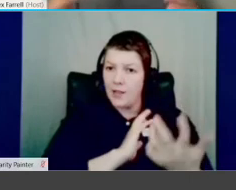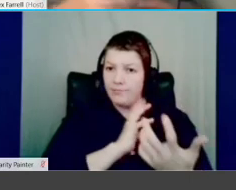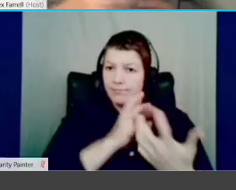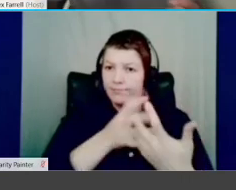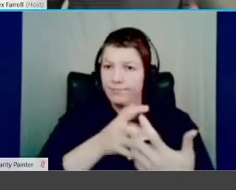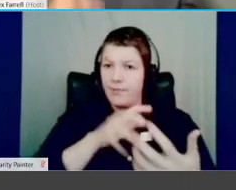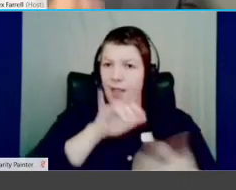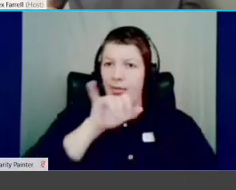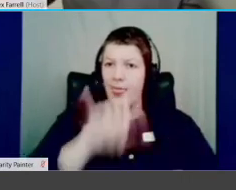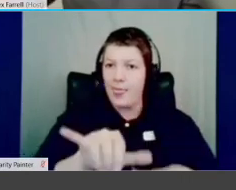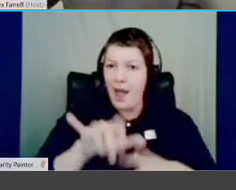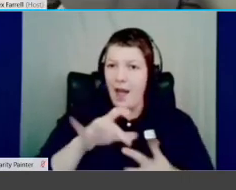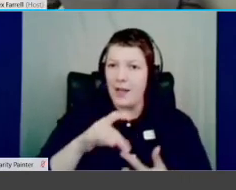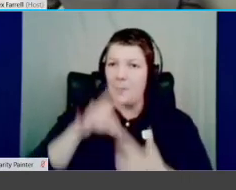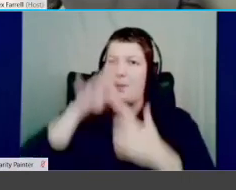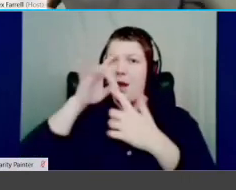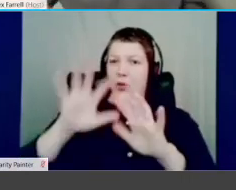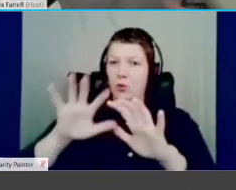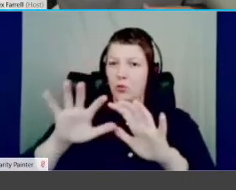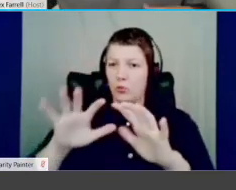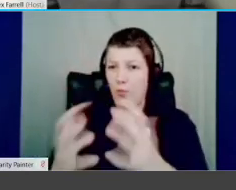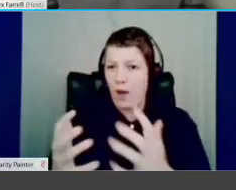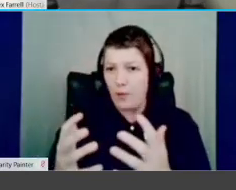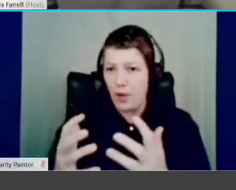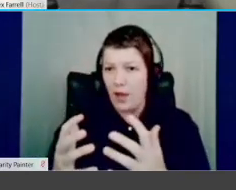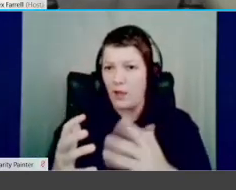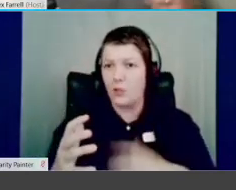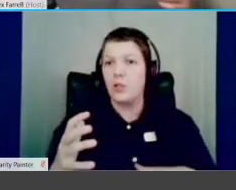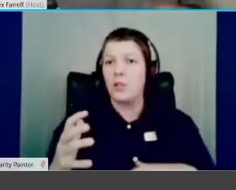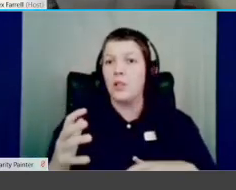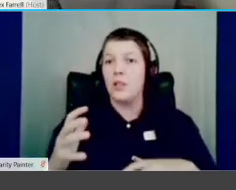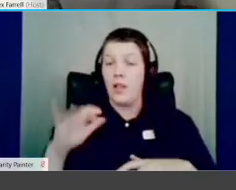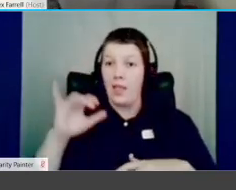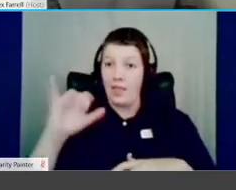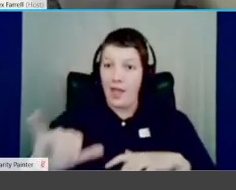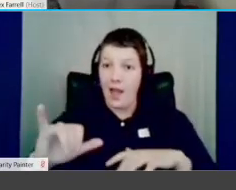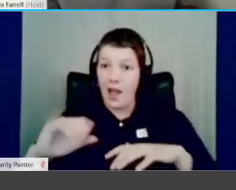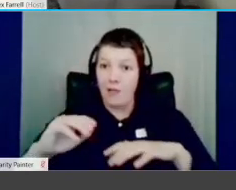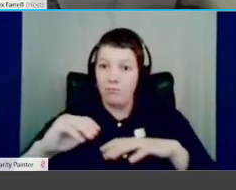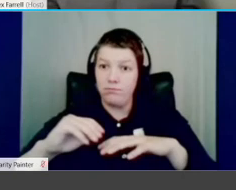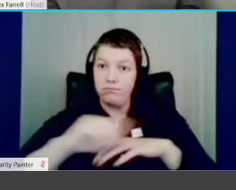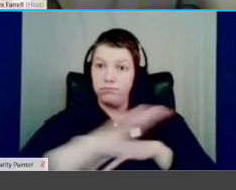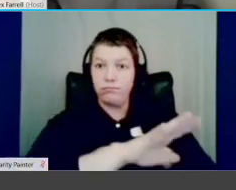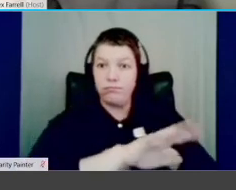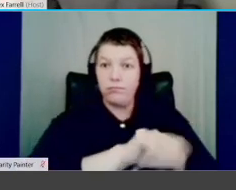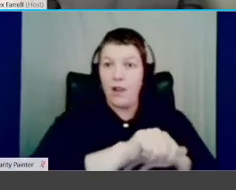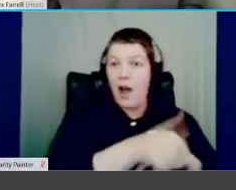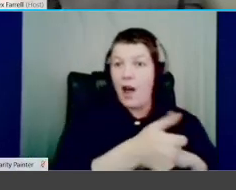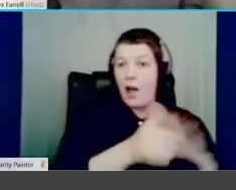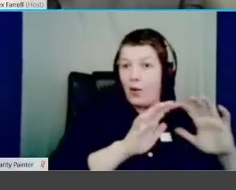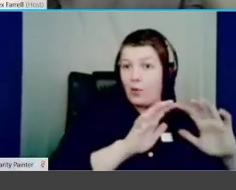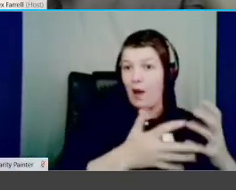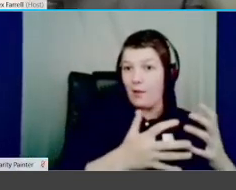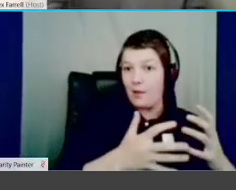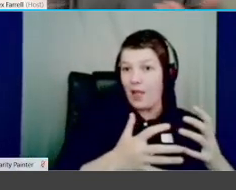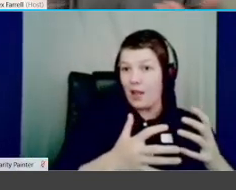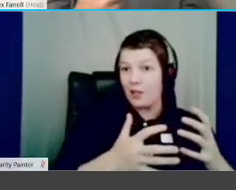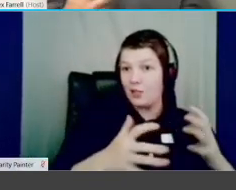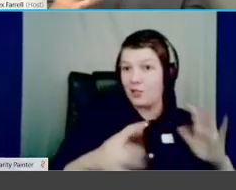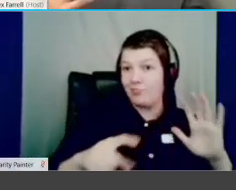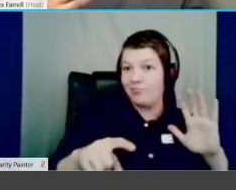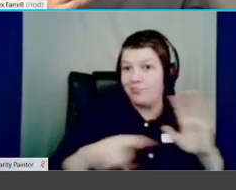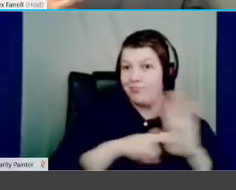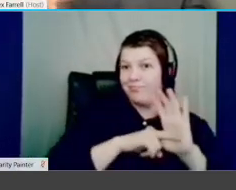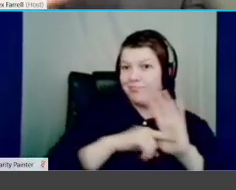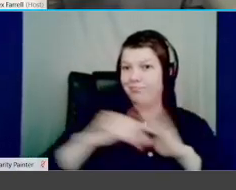that directly impacted the accessibility of a different population in a negative way? And how do you mitigate